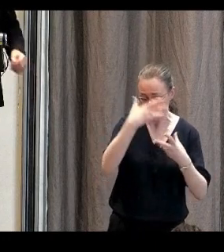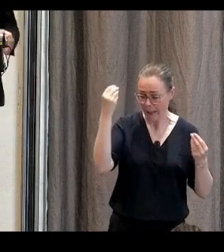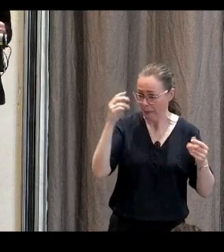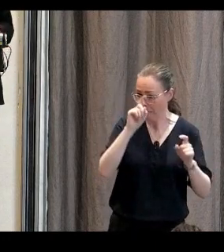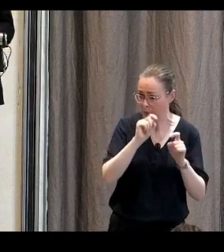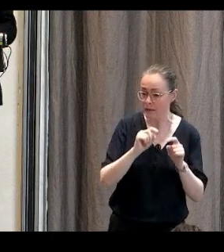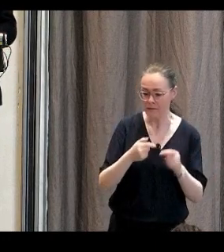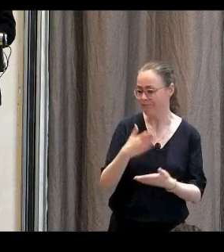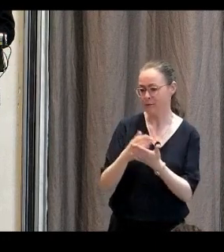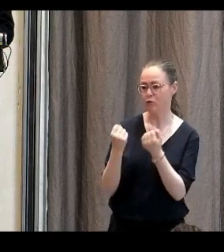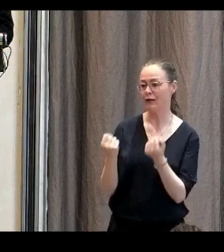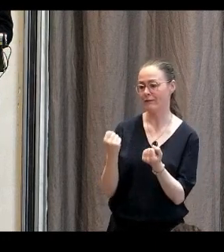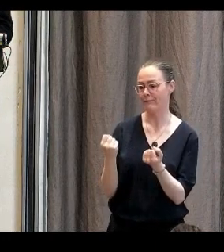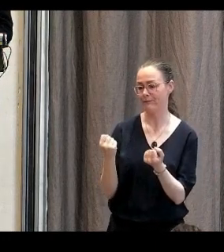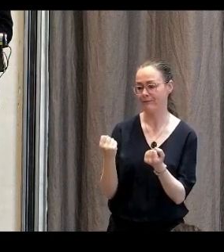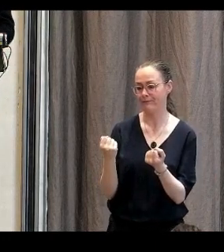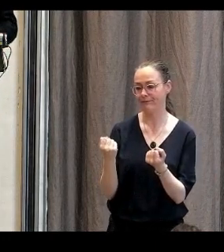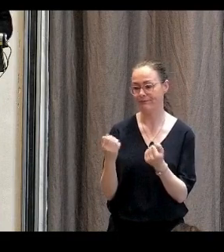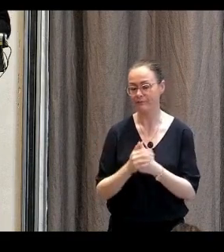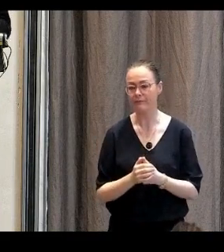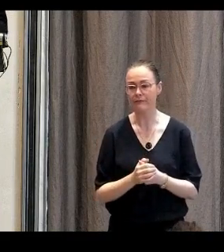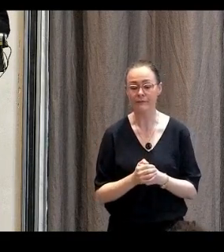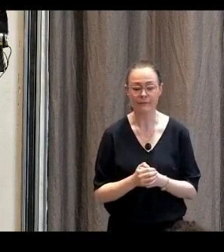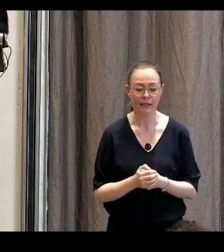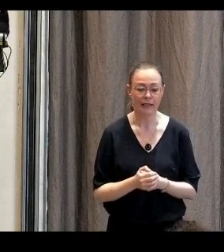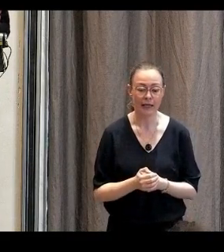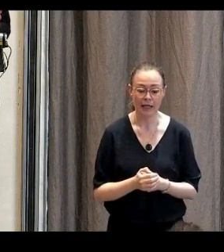are prevented from driving. And this